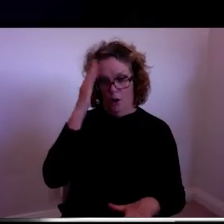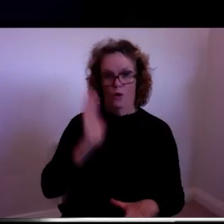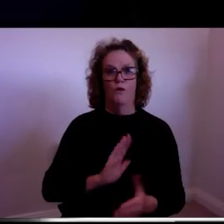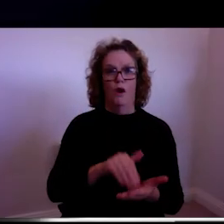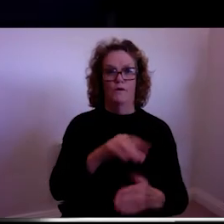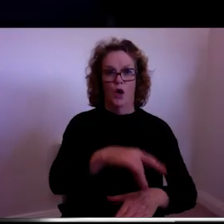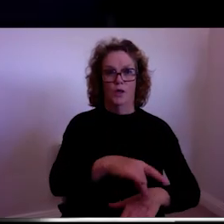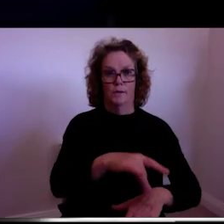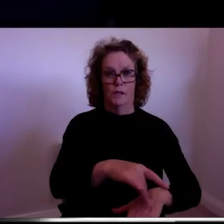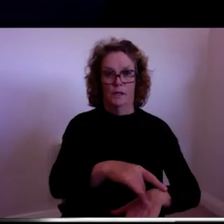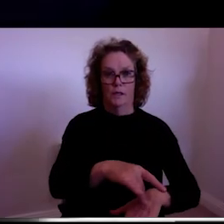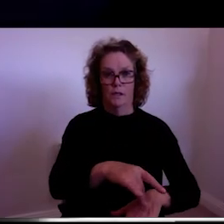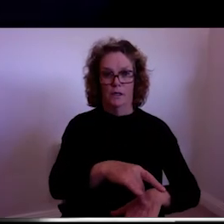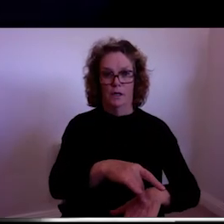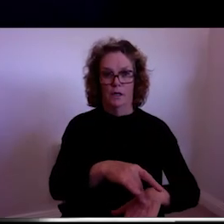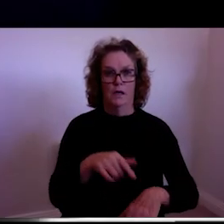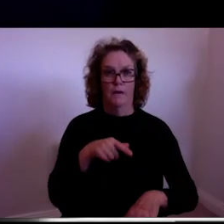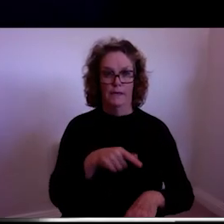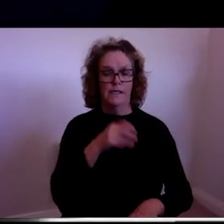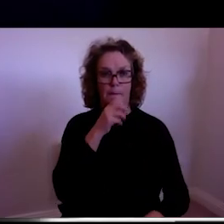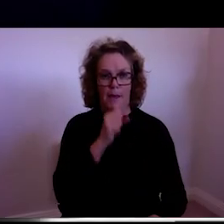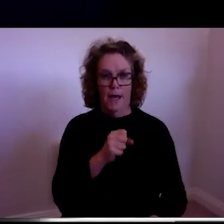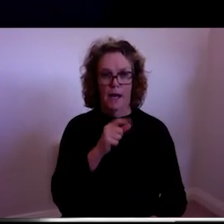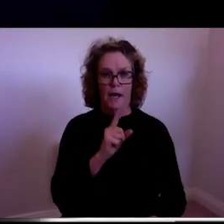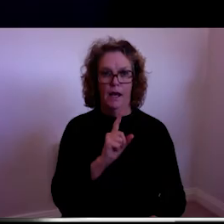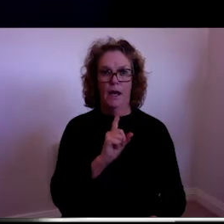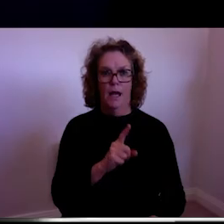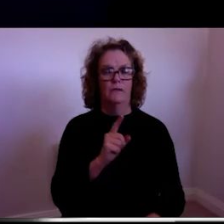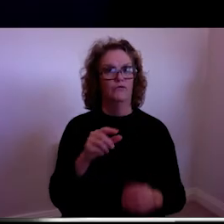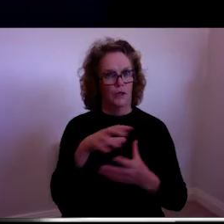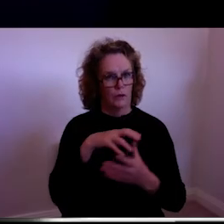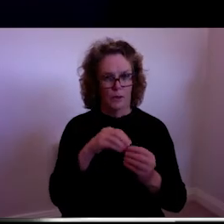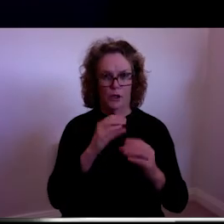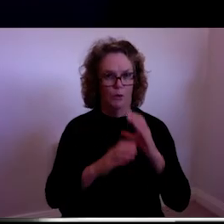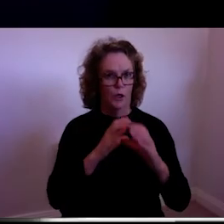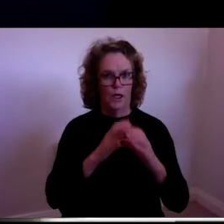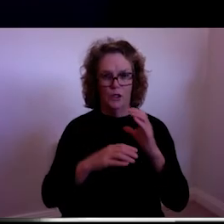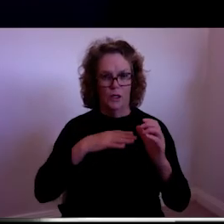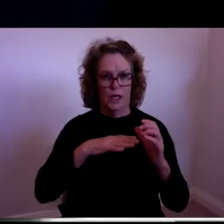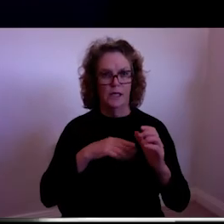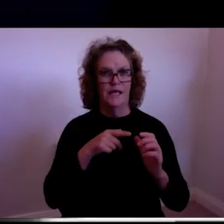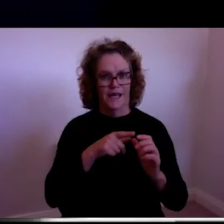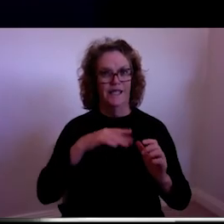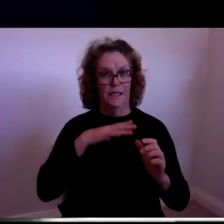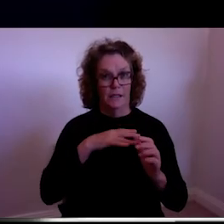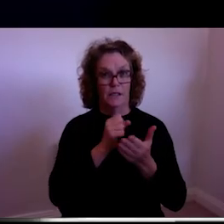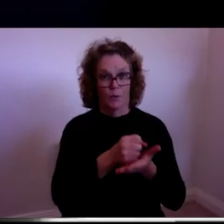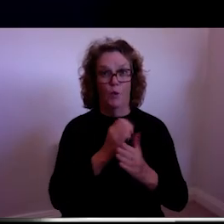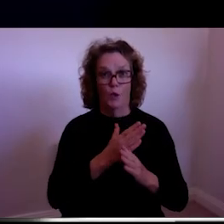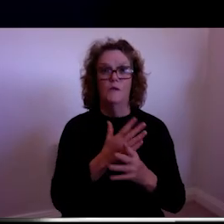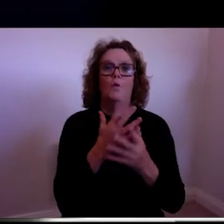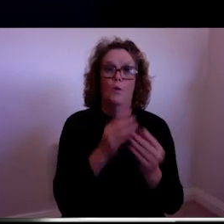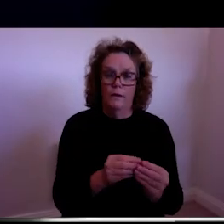not allowed. This man had complex communication needs, which means that he needed to have his supporters with him because